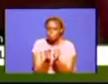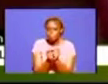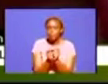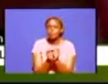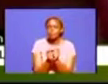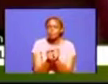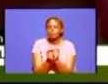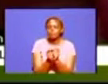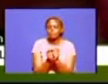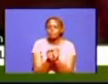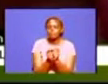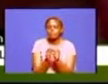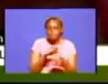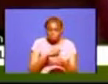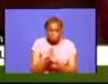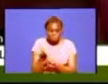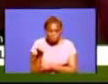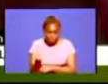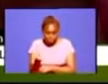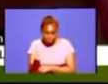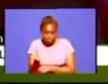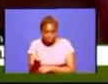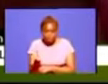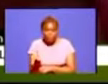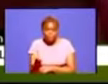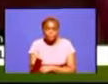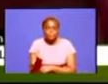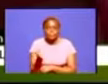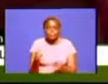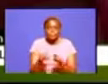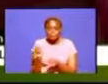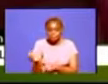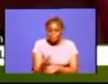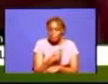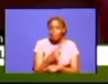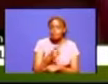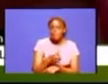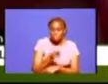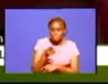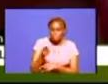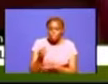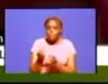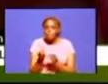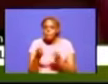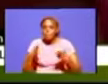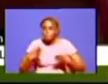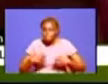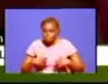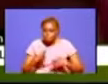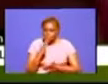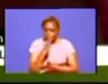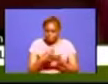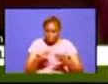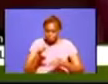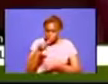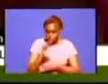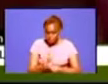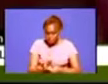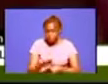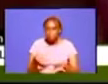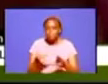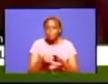by coronavirus, induced by layoffs and salary cuts, which have forced more than half of NHIF active